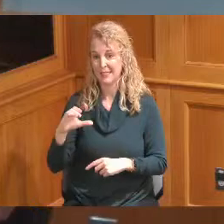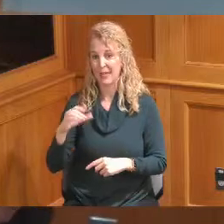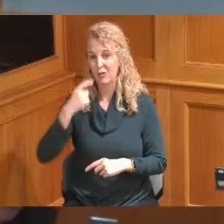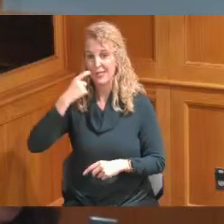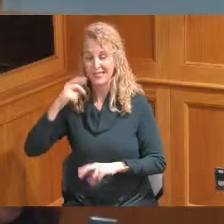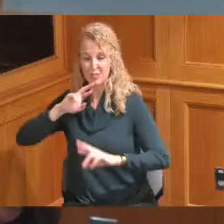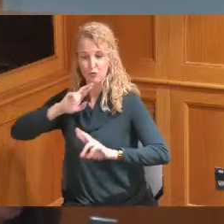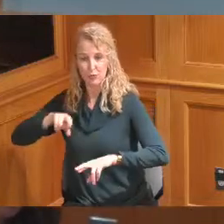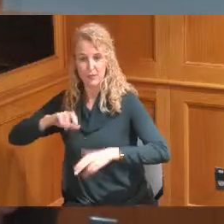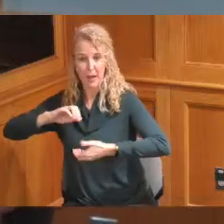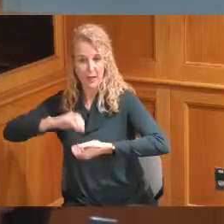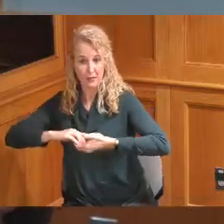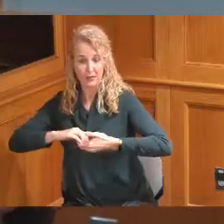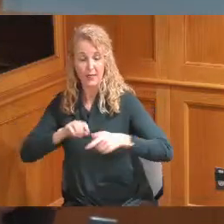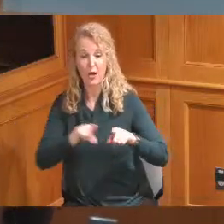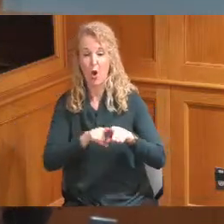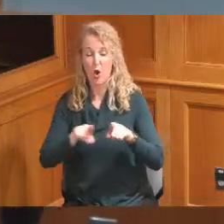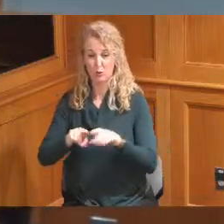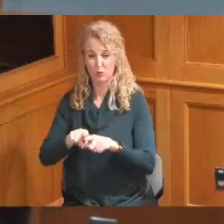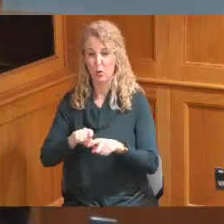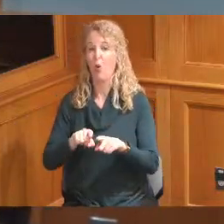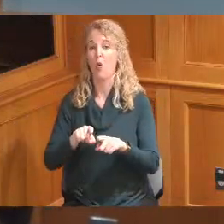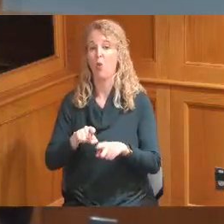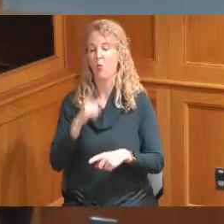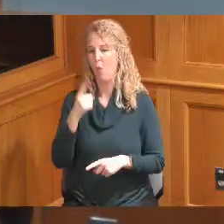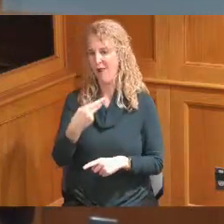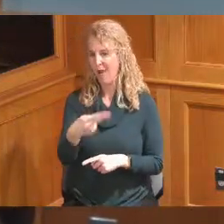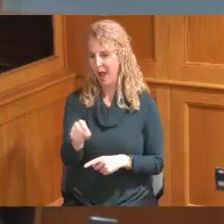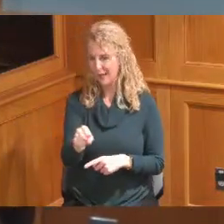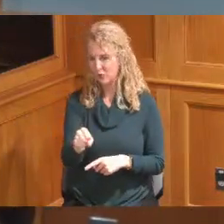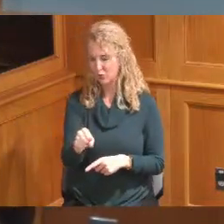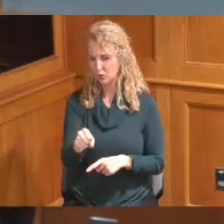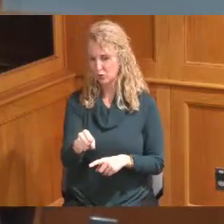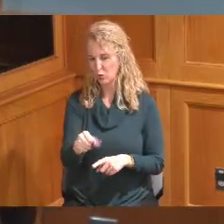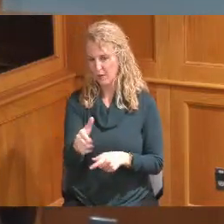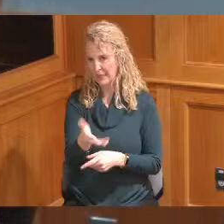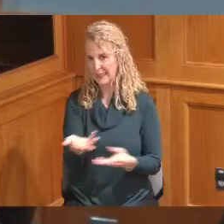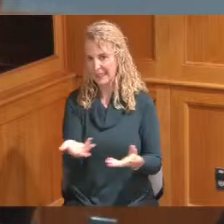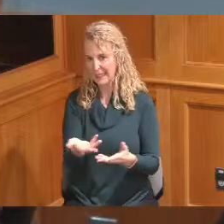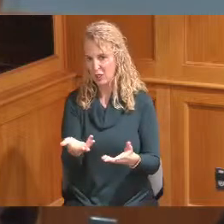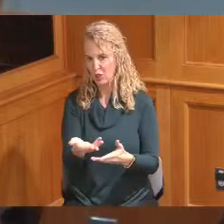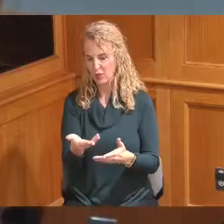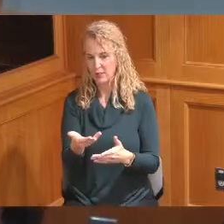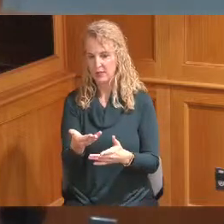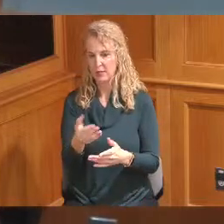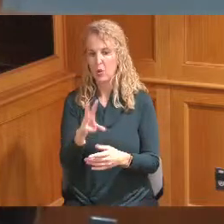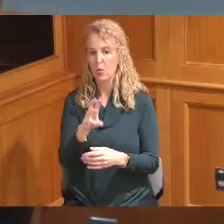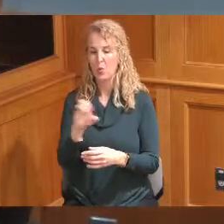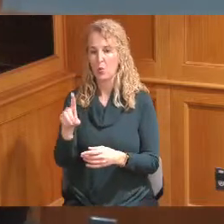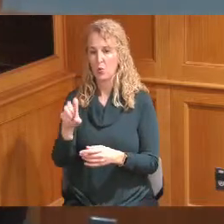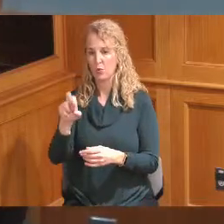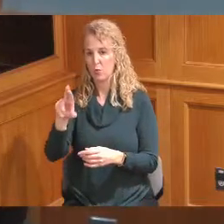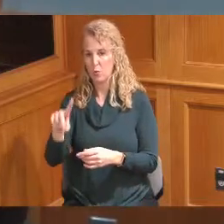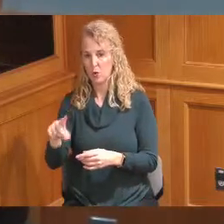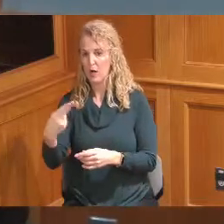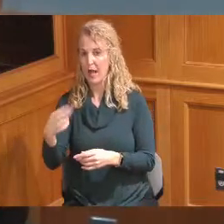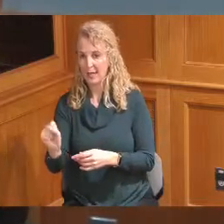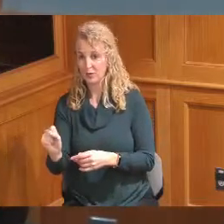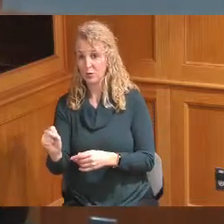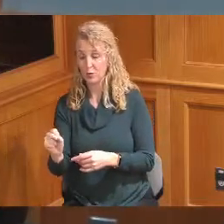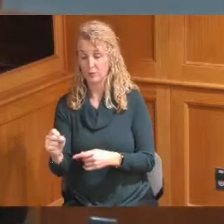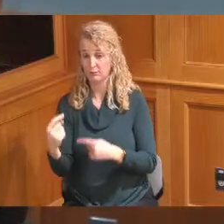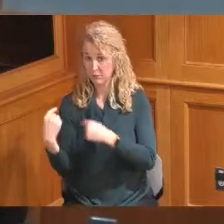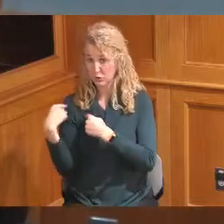be working with Cincinnati UMADOP and then one of the high schools within Cincinnati Public Schools, which would be Woodward. To